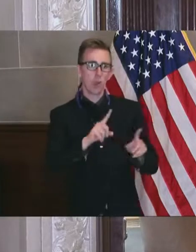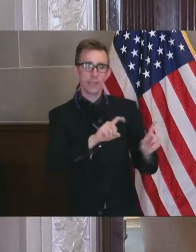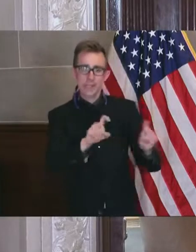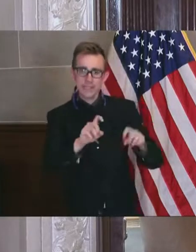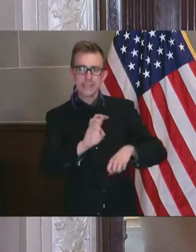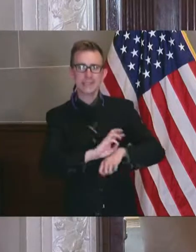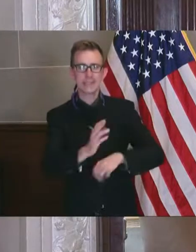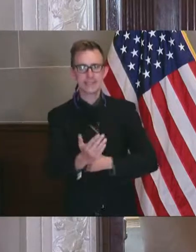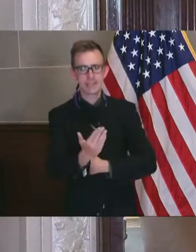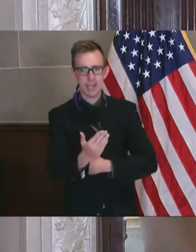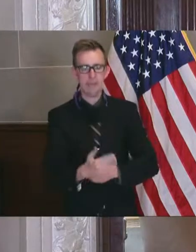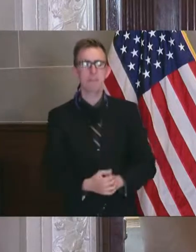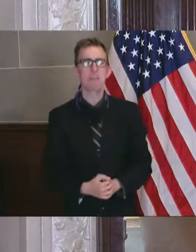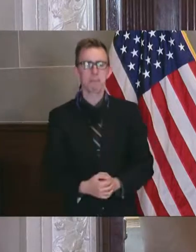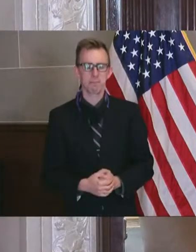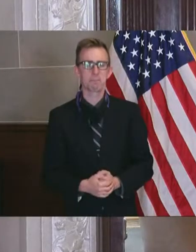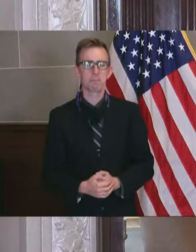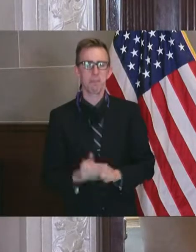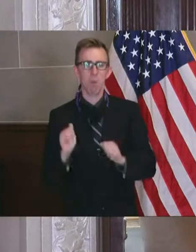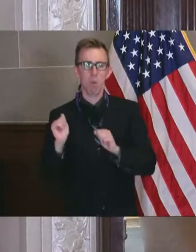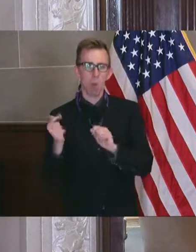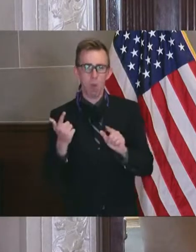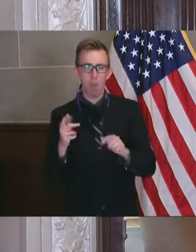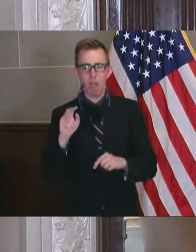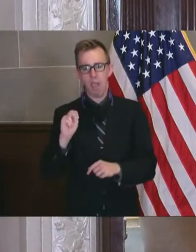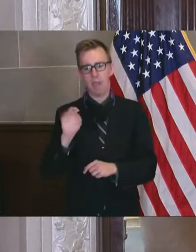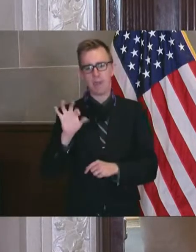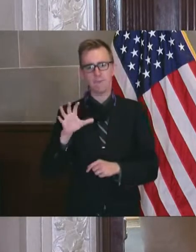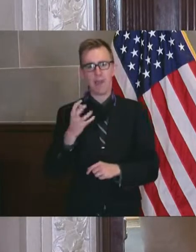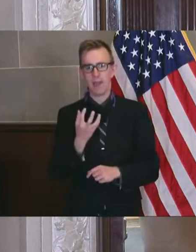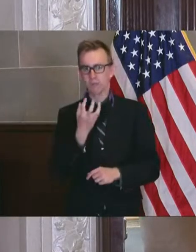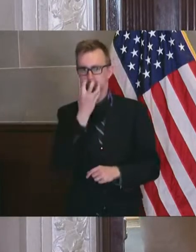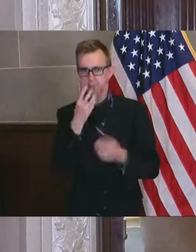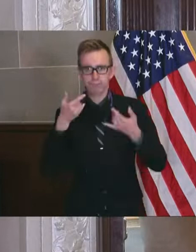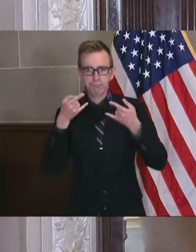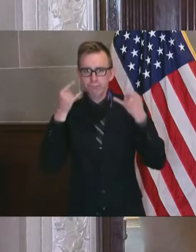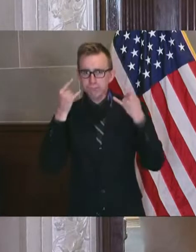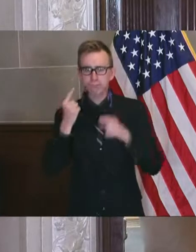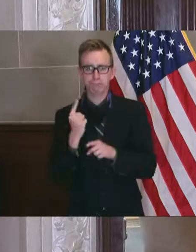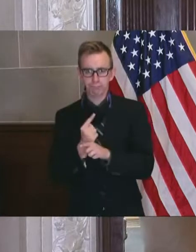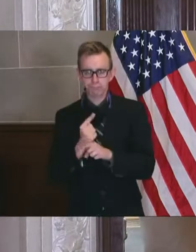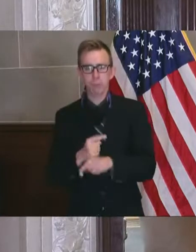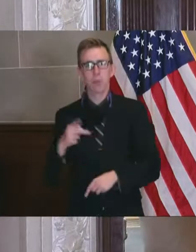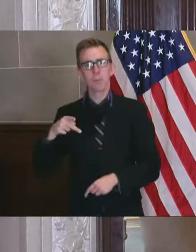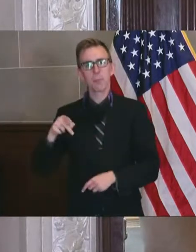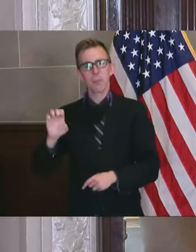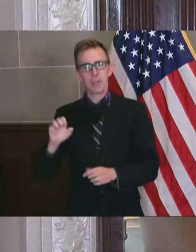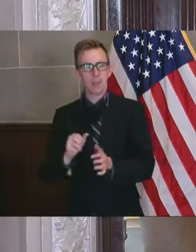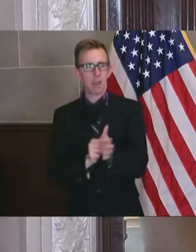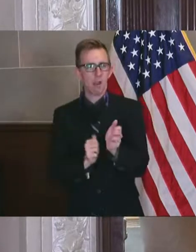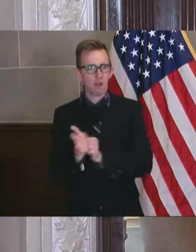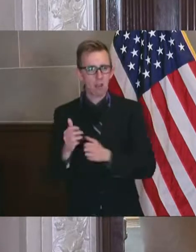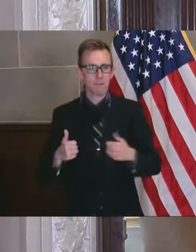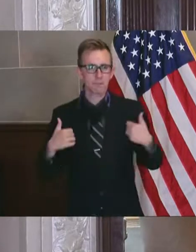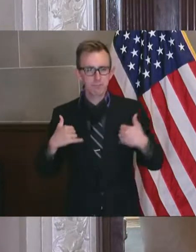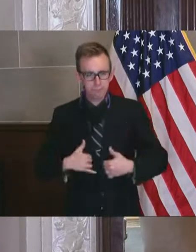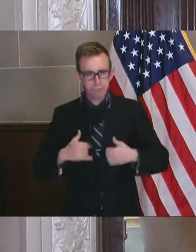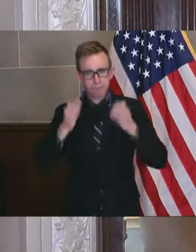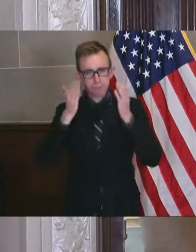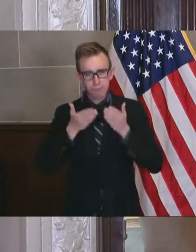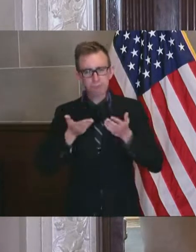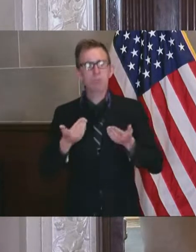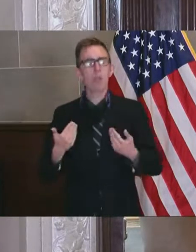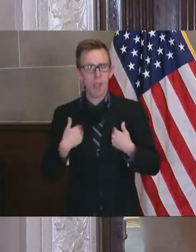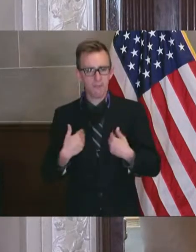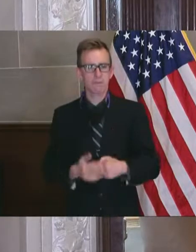a.m. Everyone was properly fitted for N95 masks and PPE. We'll run 2